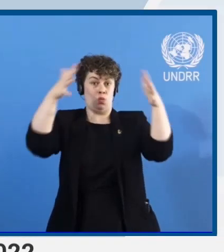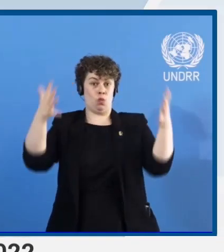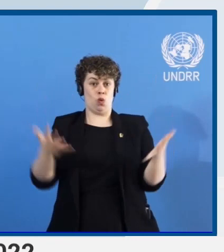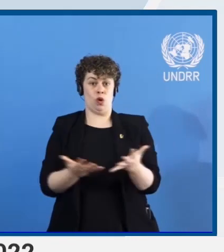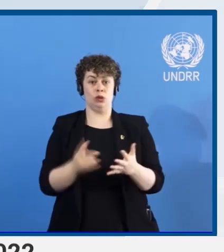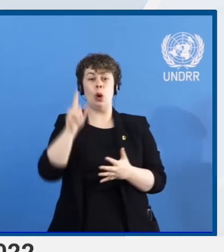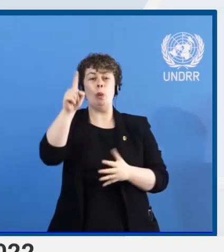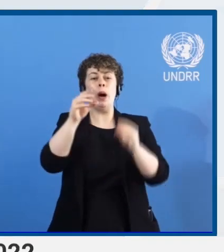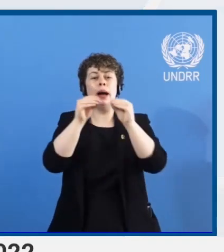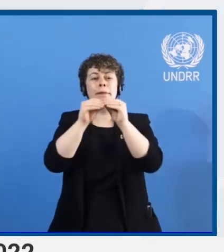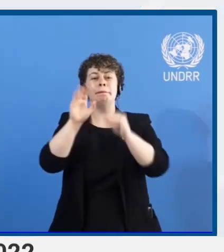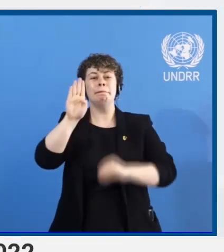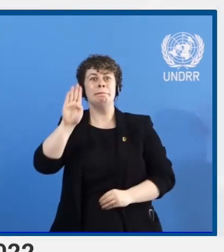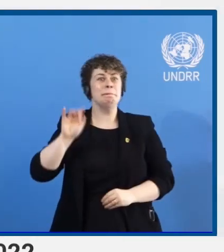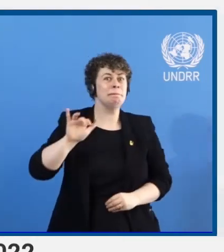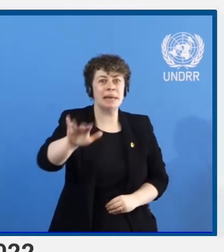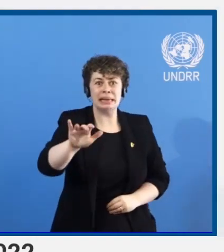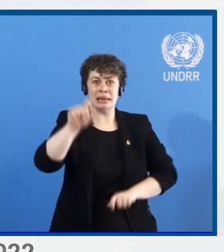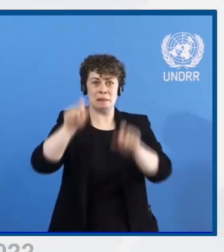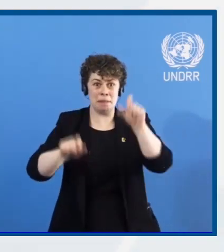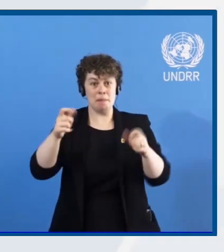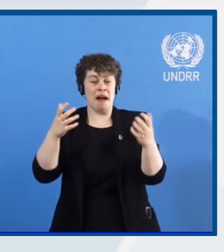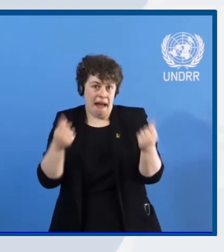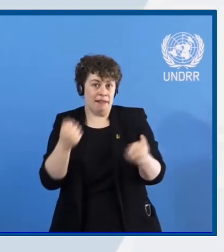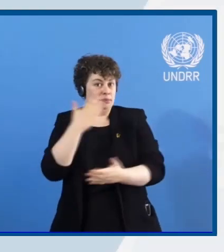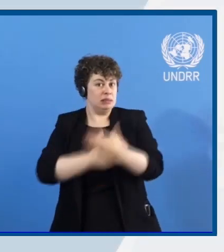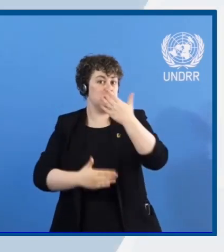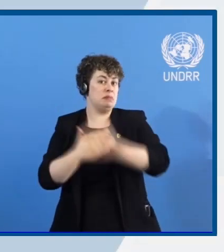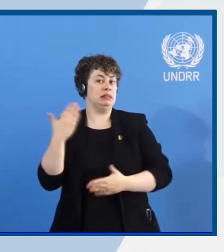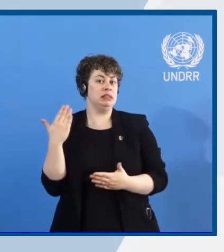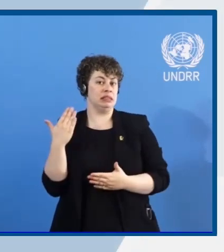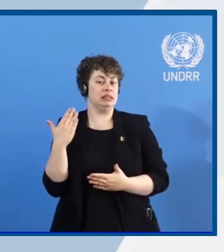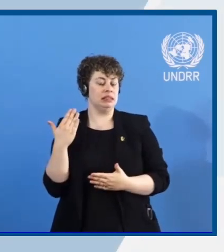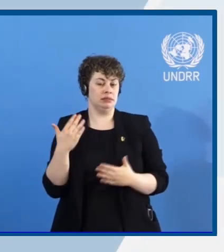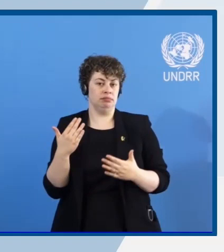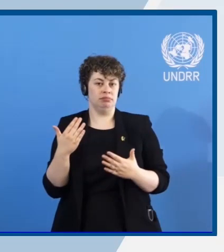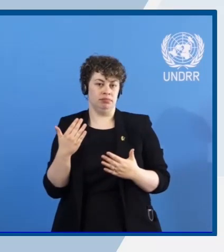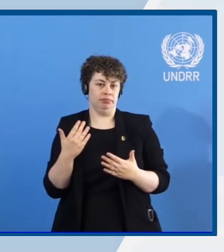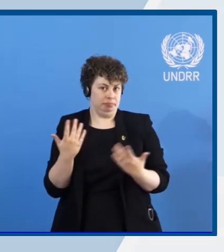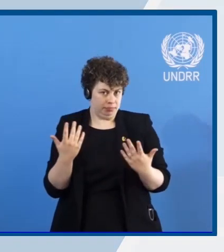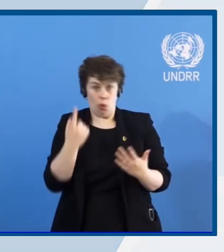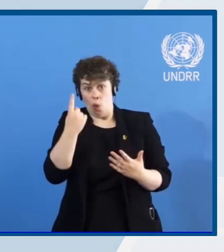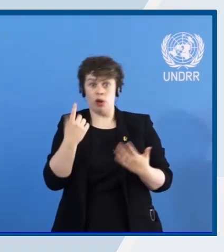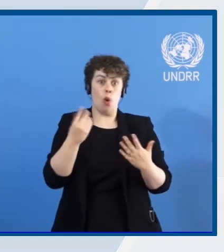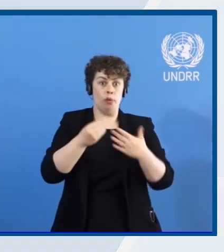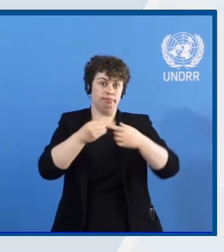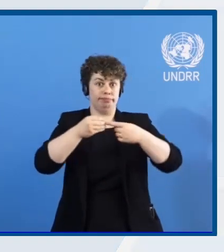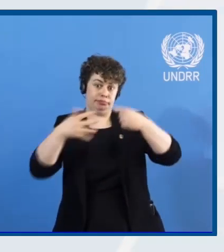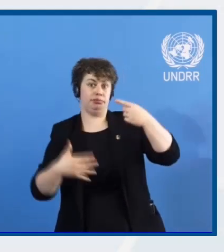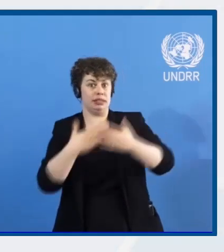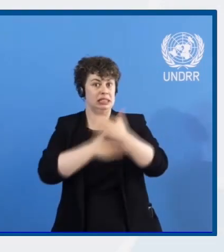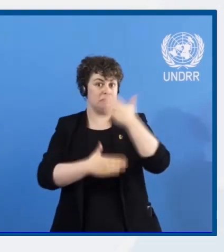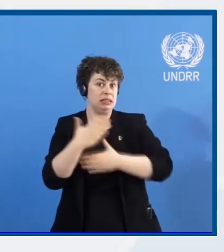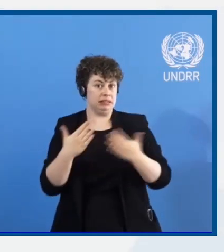live with at least one disability. So the question obviously have an enormous relevance.